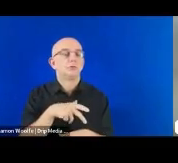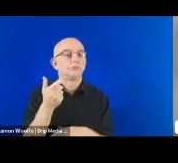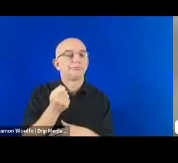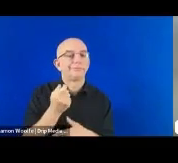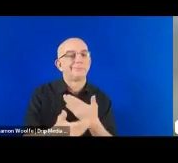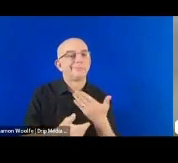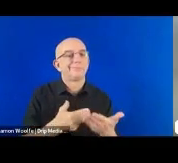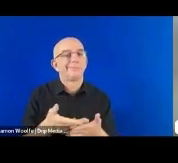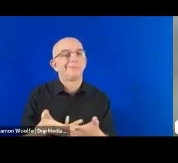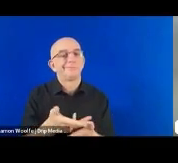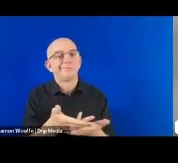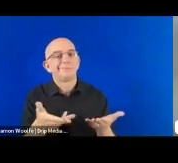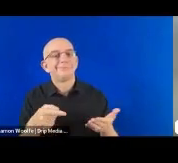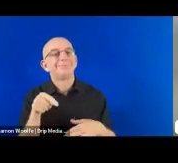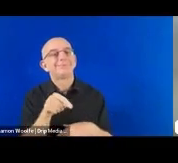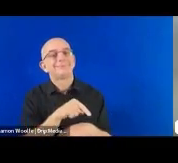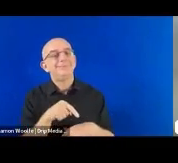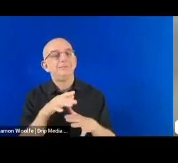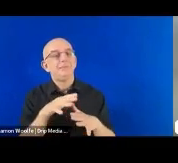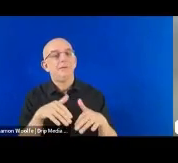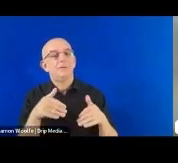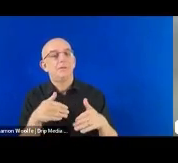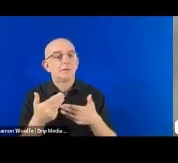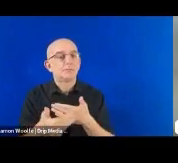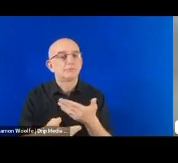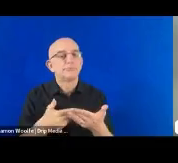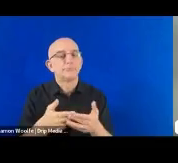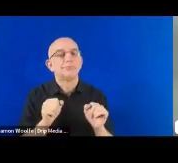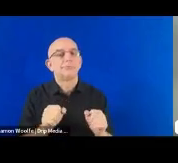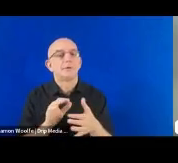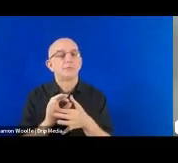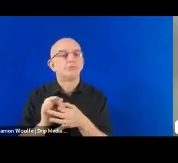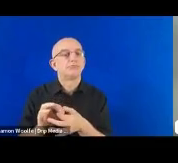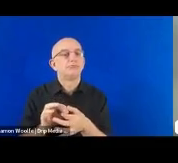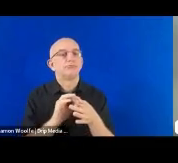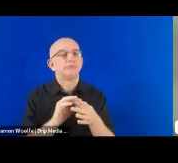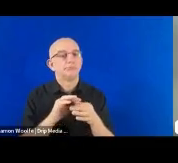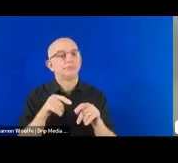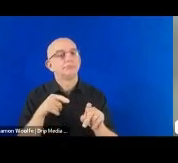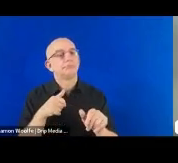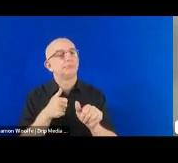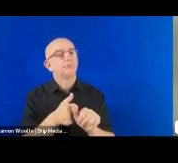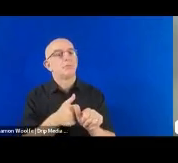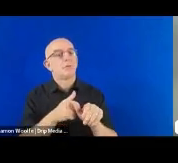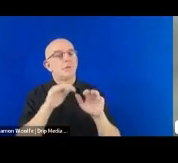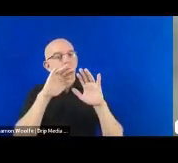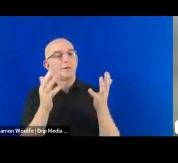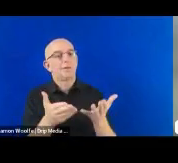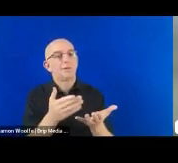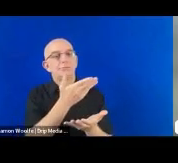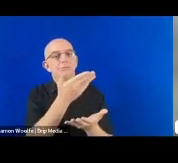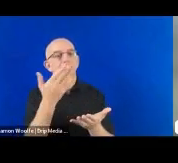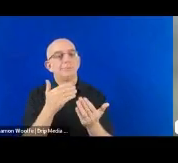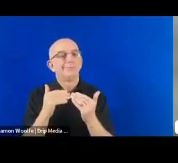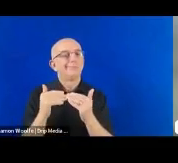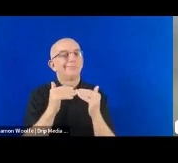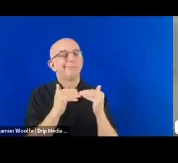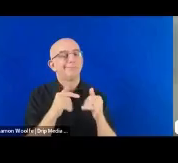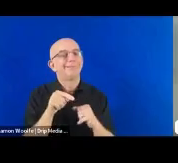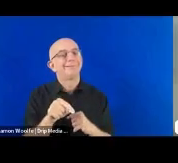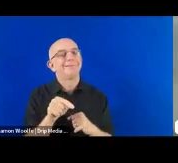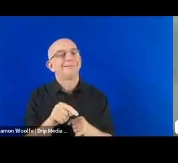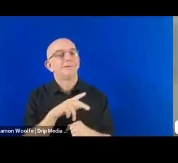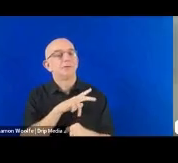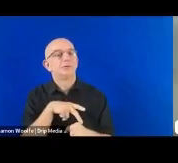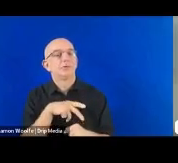it should go beyond what it has now. So that's the idea of institutionalization. Next slide.